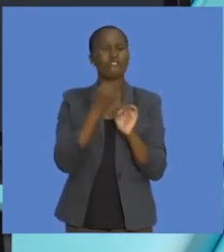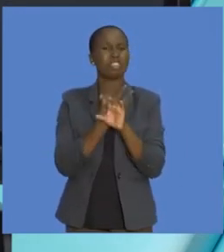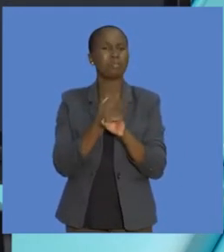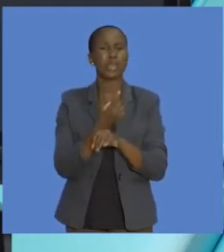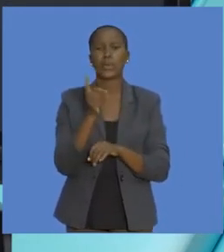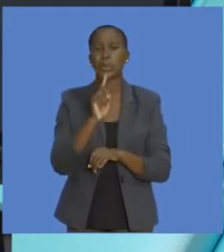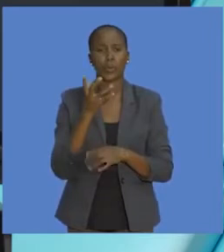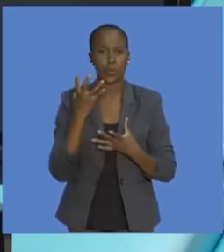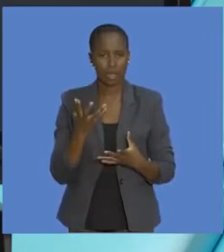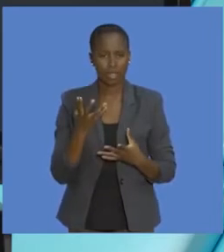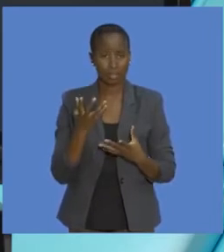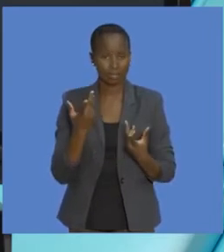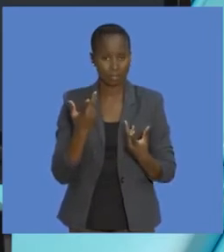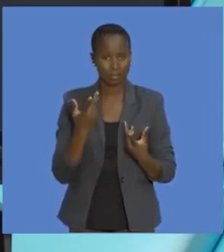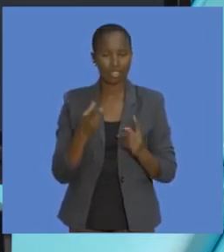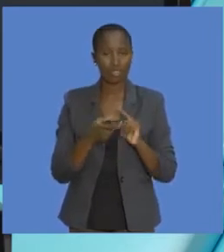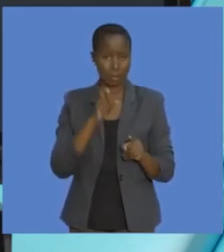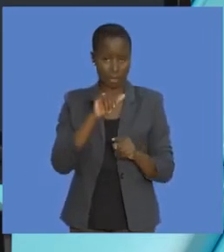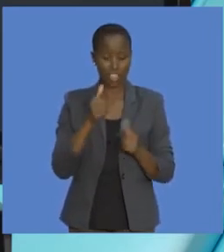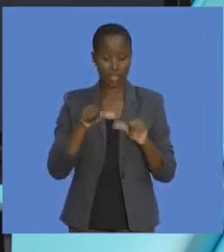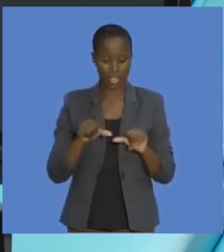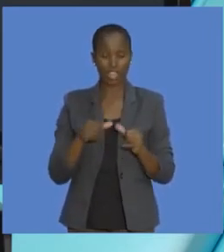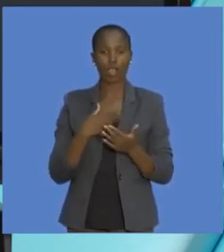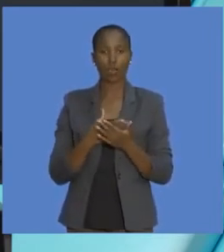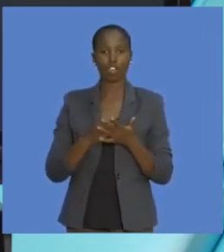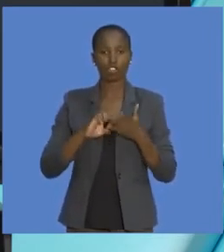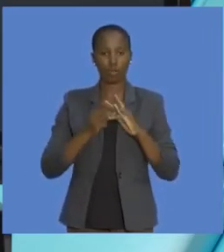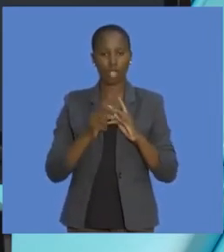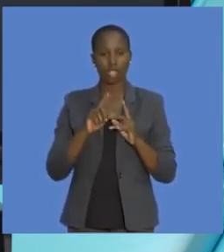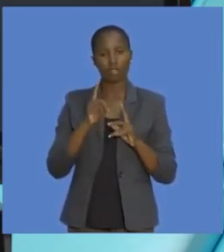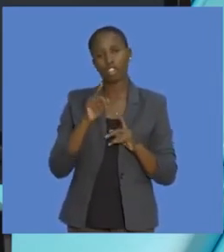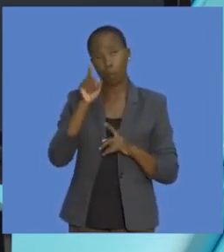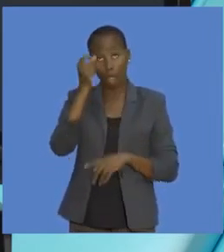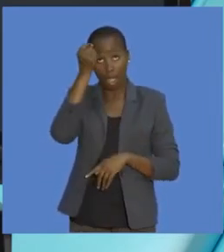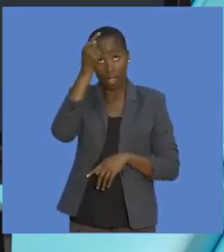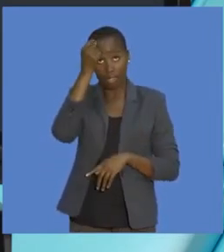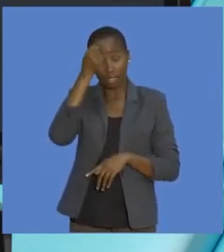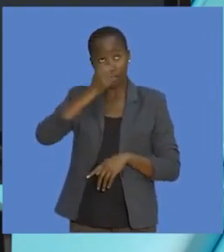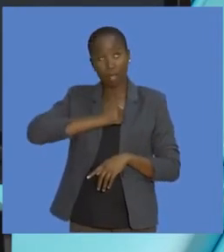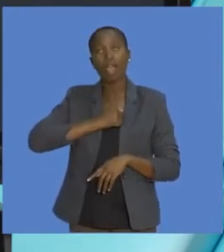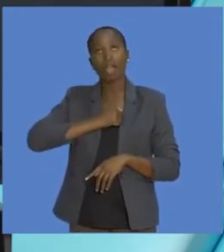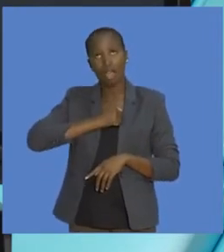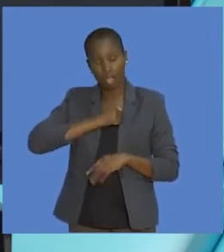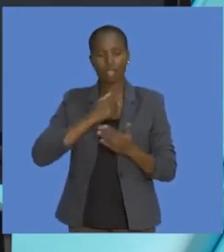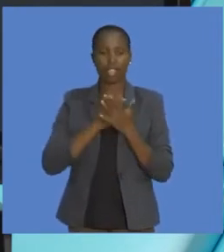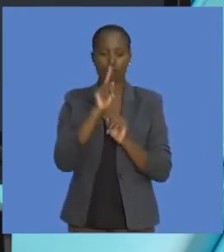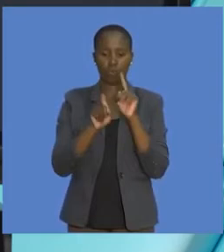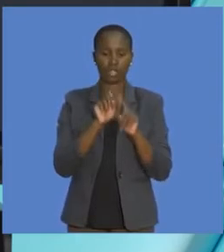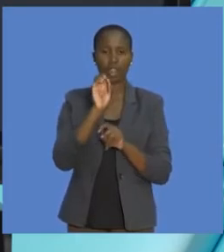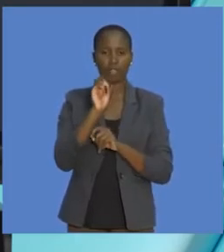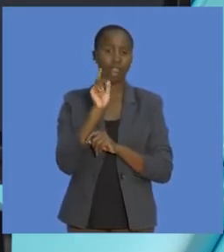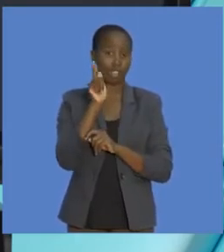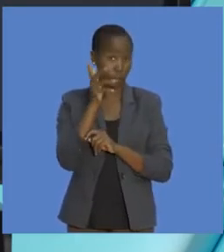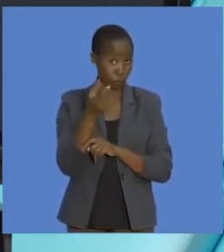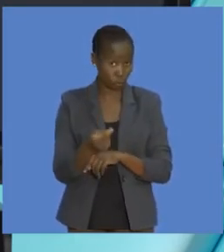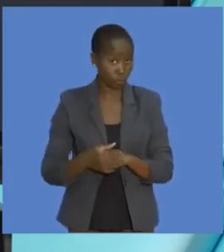is in this segment, and we'll try and apply our understanding to some different questions. So we ended